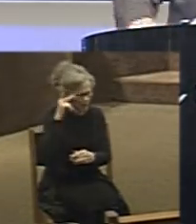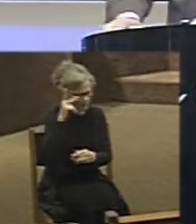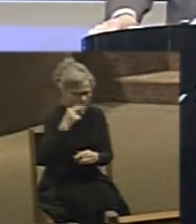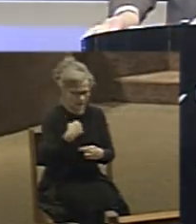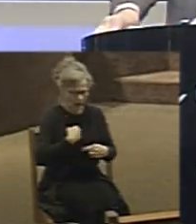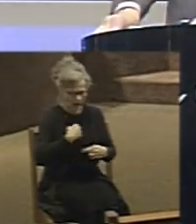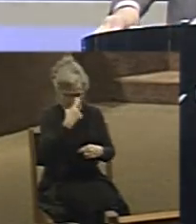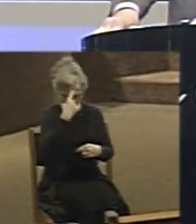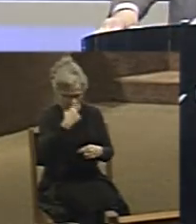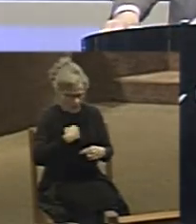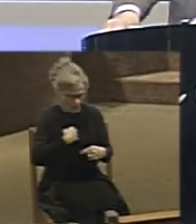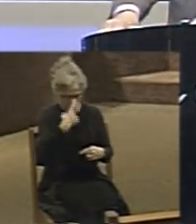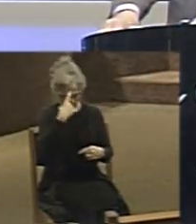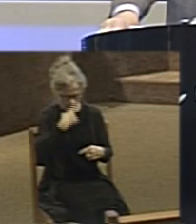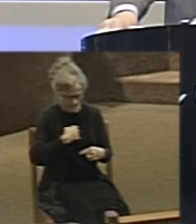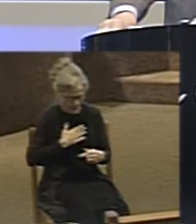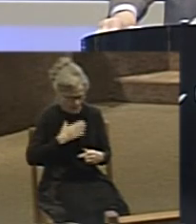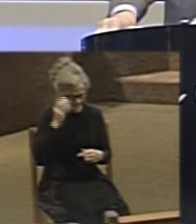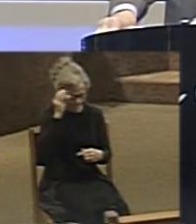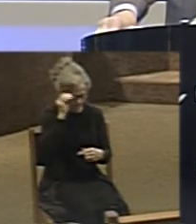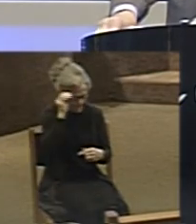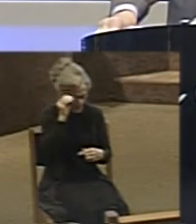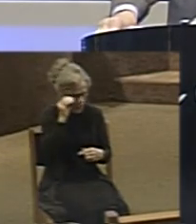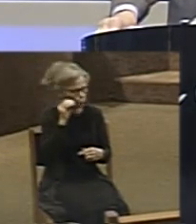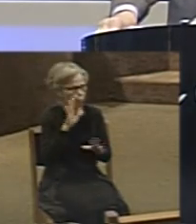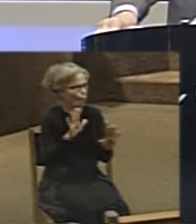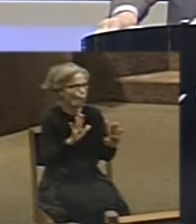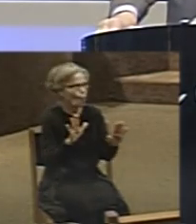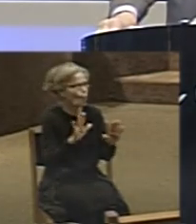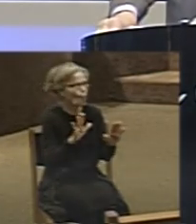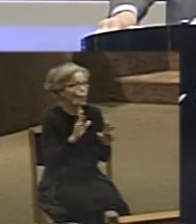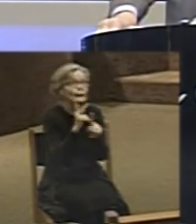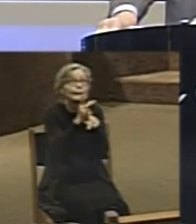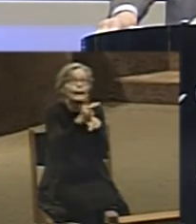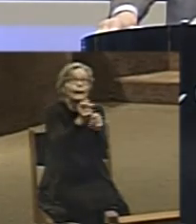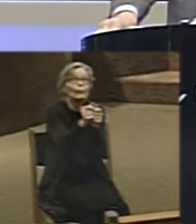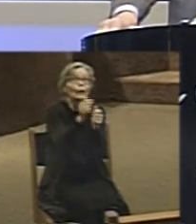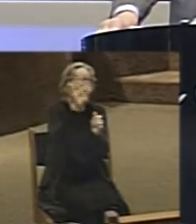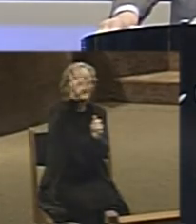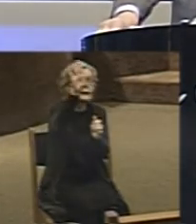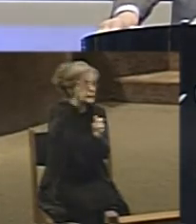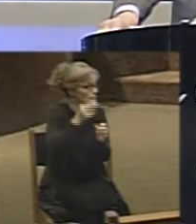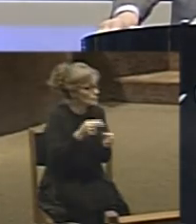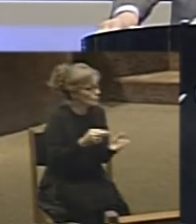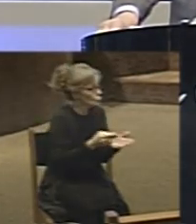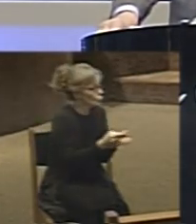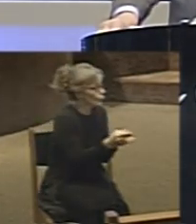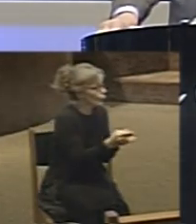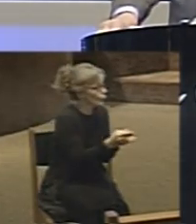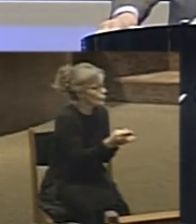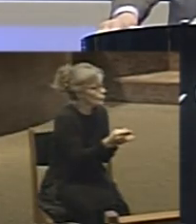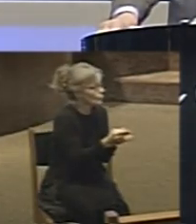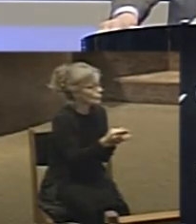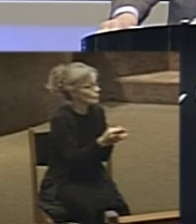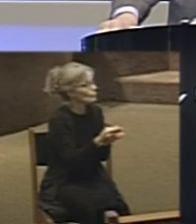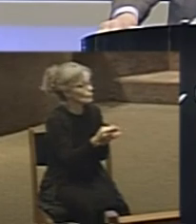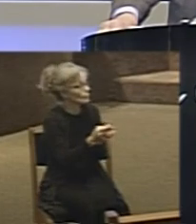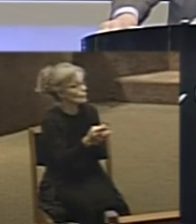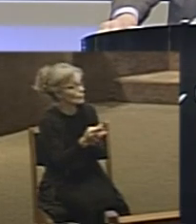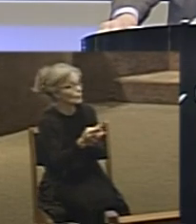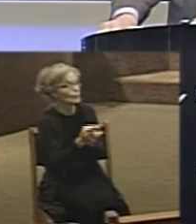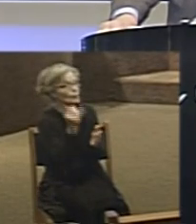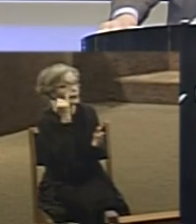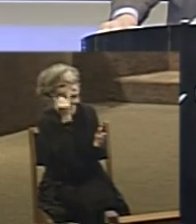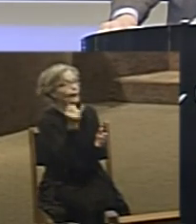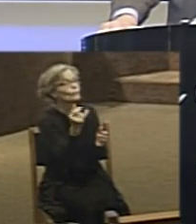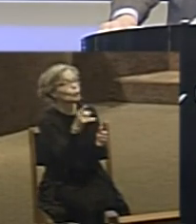carnal, fickle, oftentimes prayerless people. It's easy to give away on your feet what you get on your